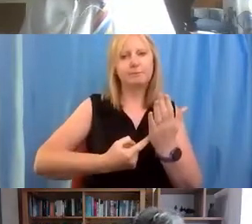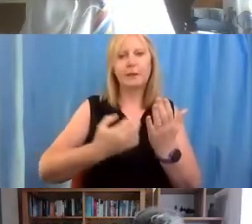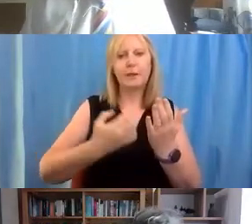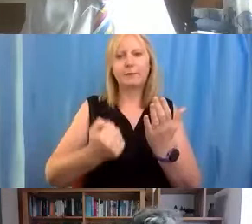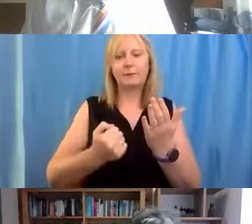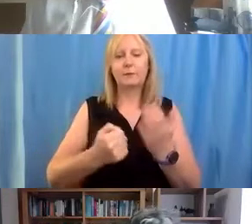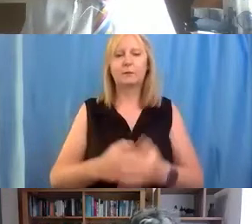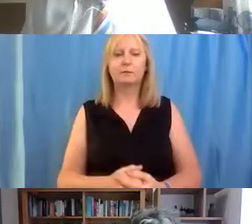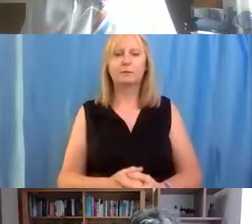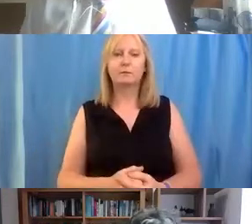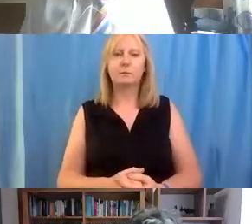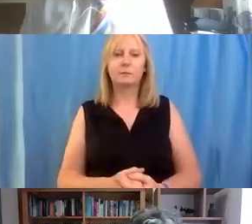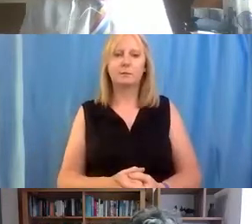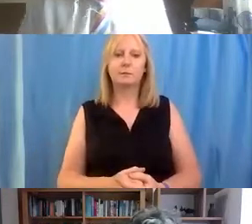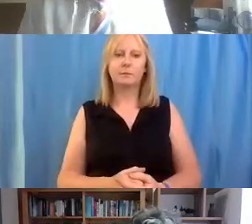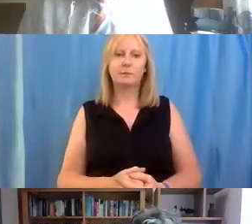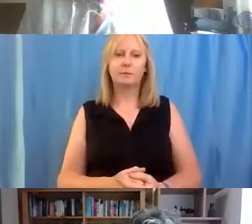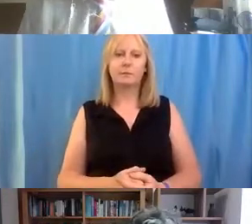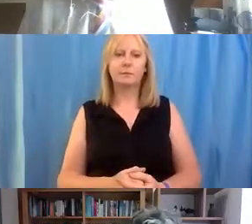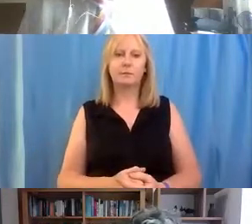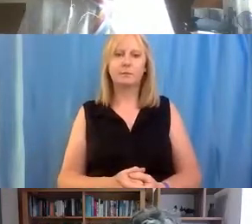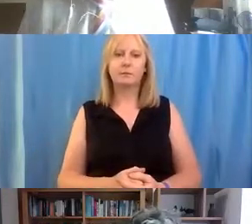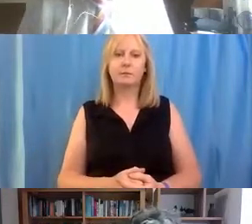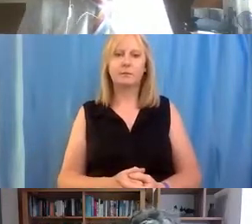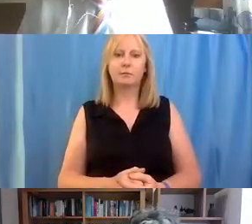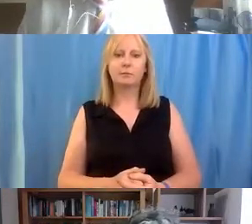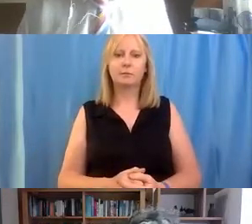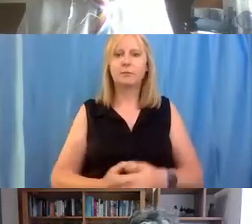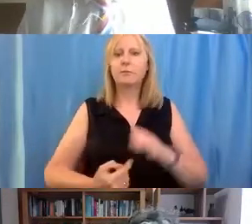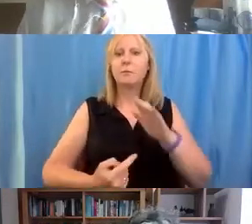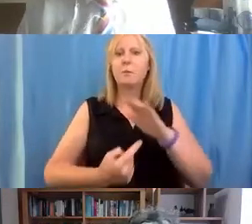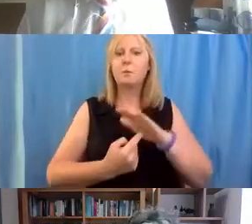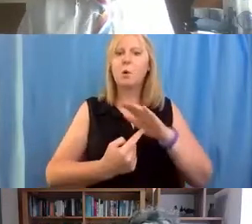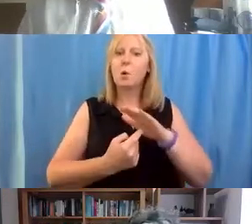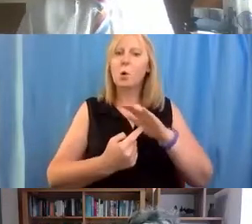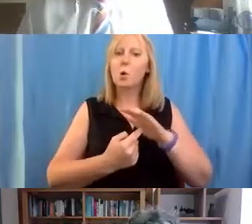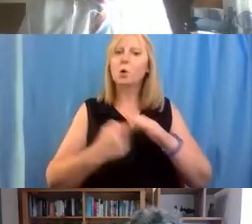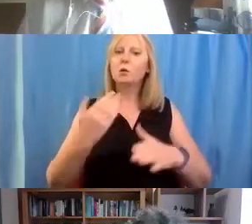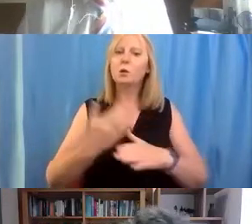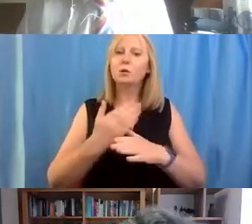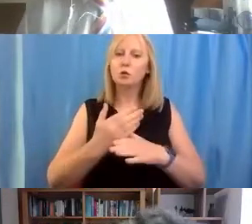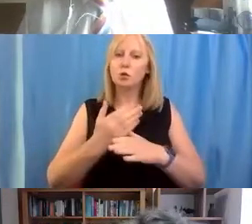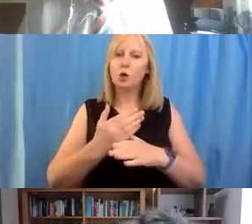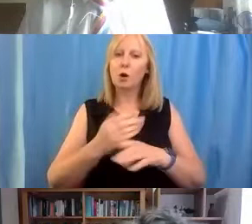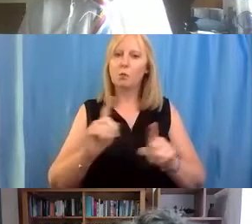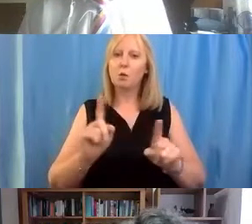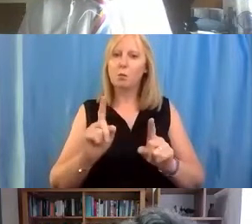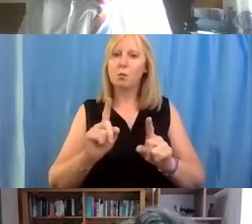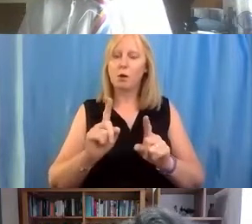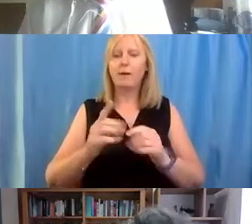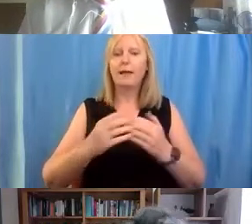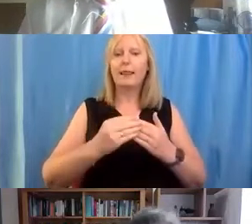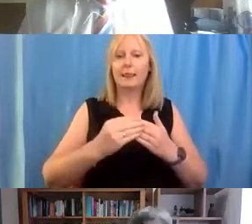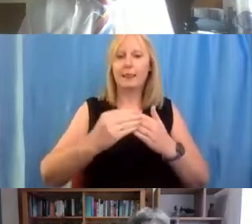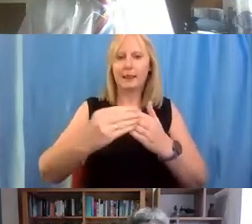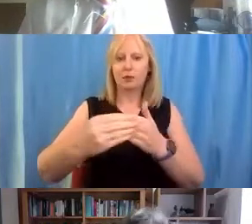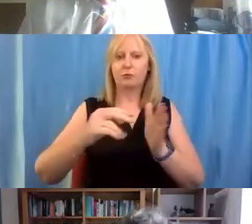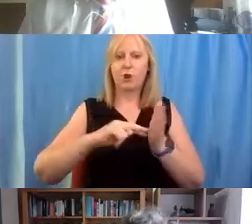please? The main function of the board is basically, in a nutshell, is to provide leadership in the